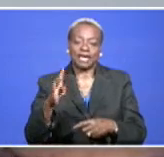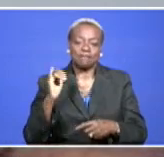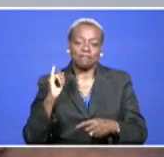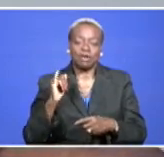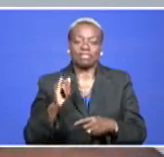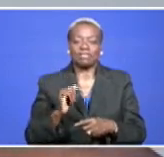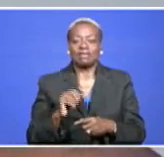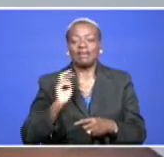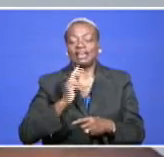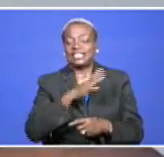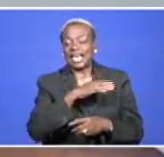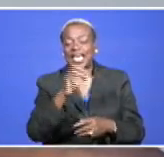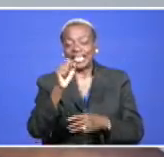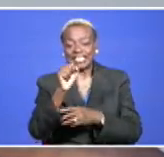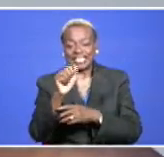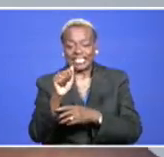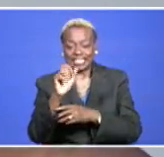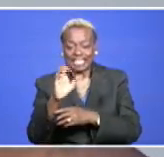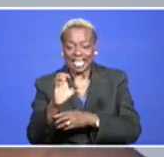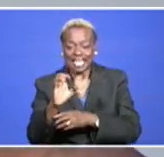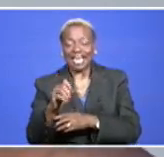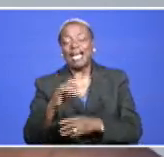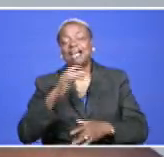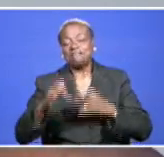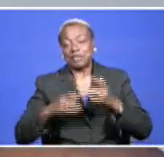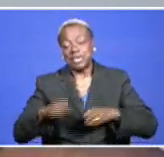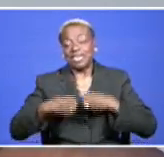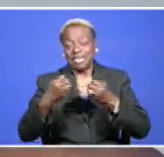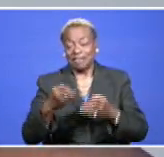just, I felt like we gave it away.